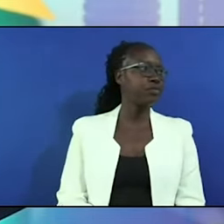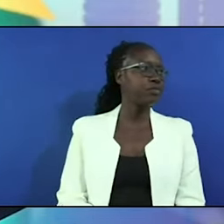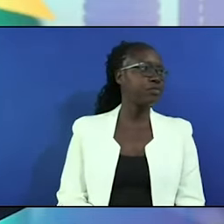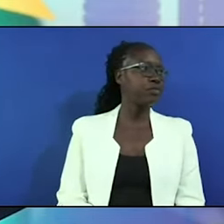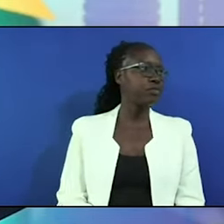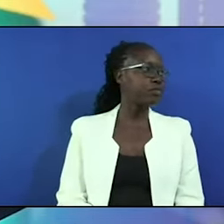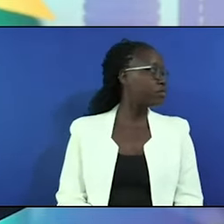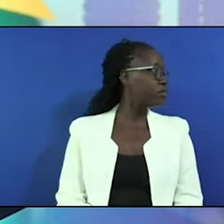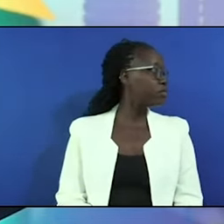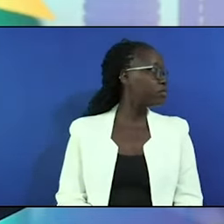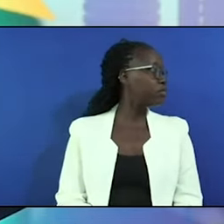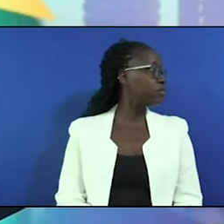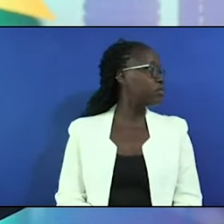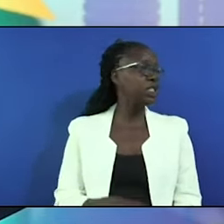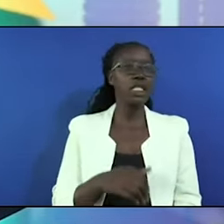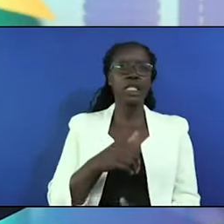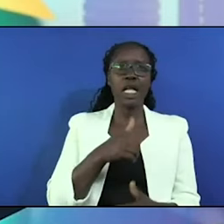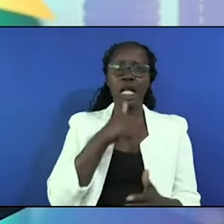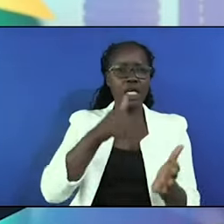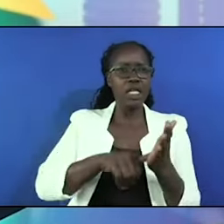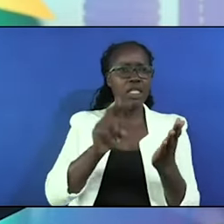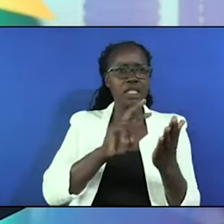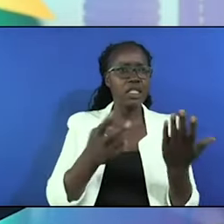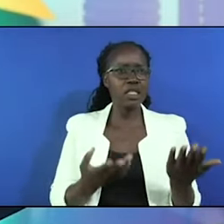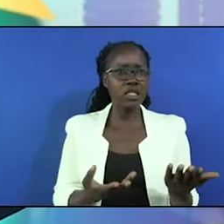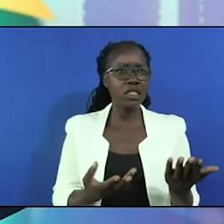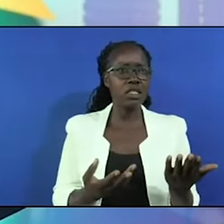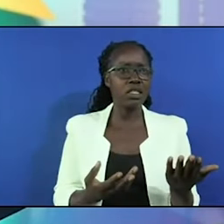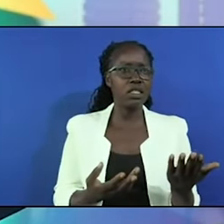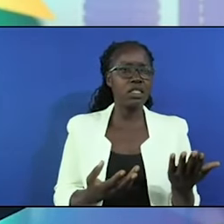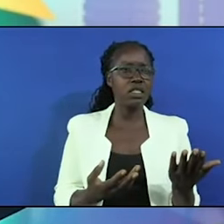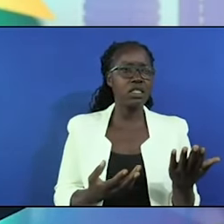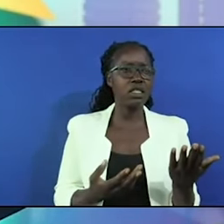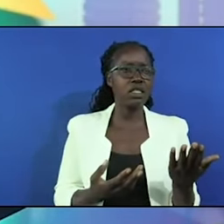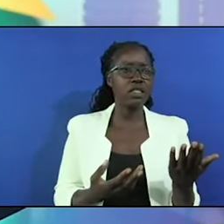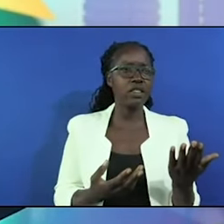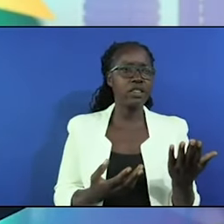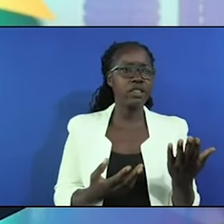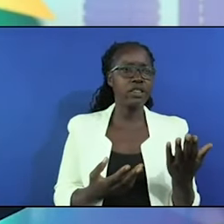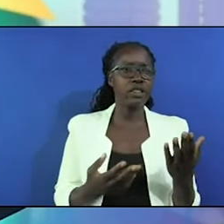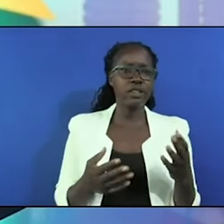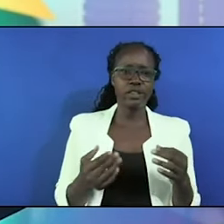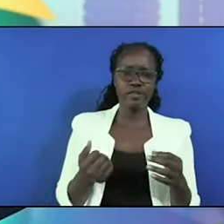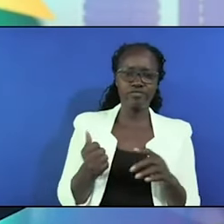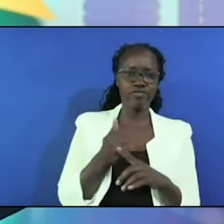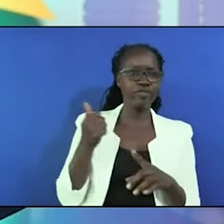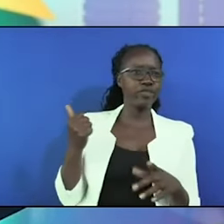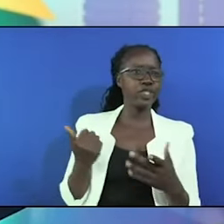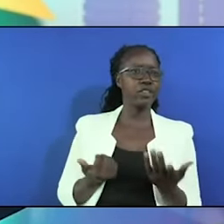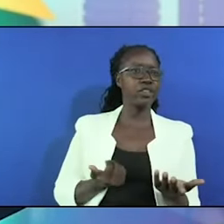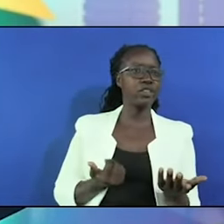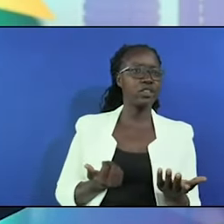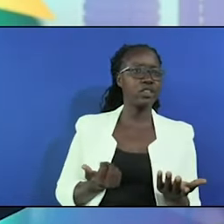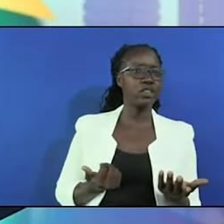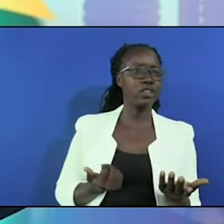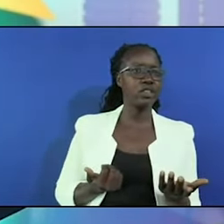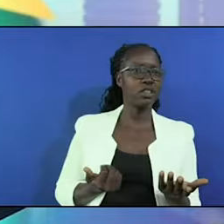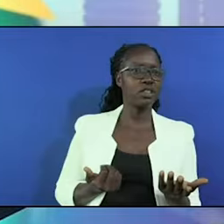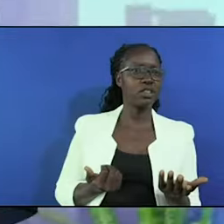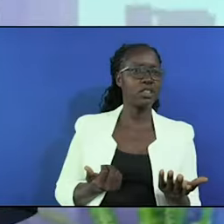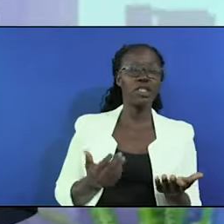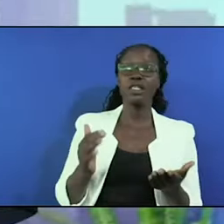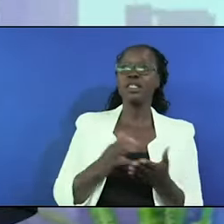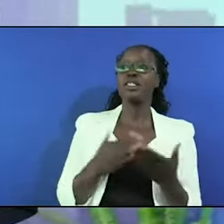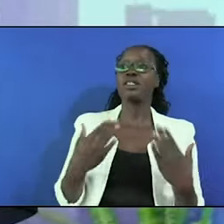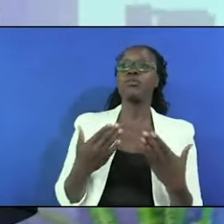I wrote a letter. Have you ever written a letter and it is you receive a rejection? There are some